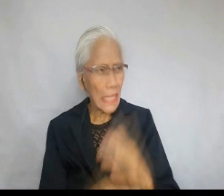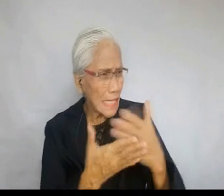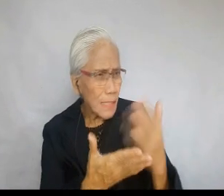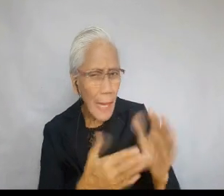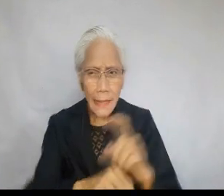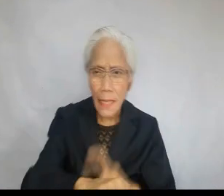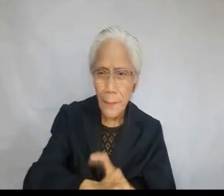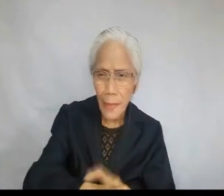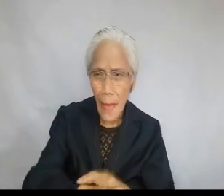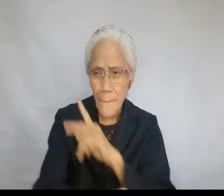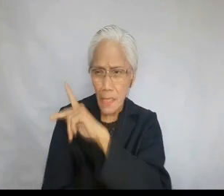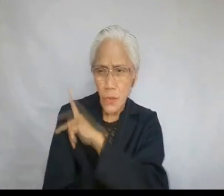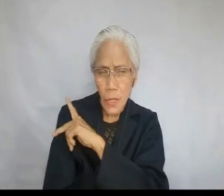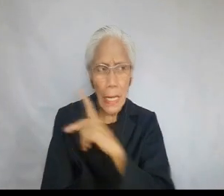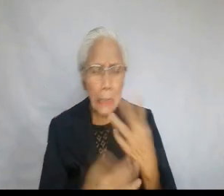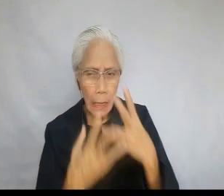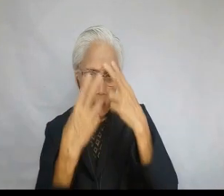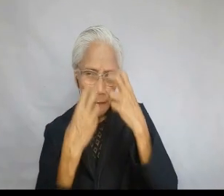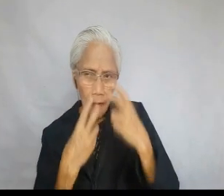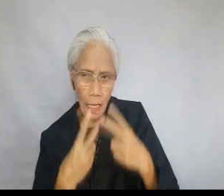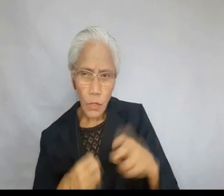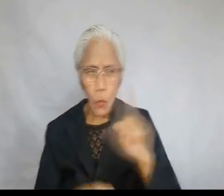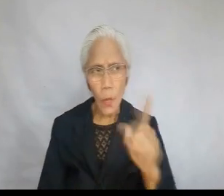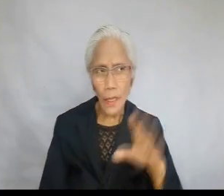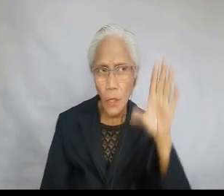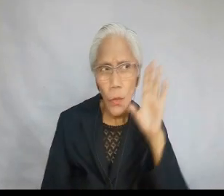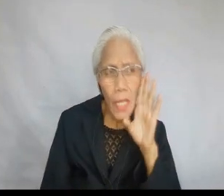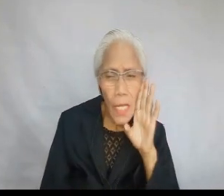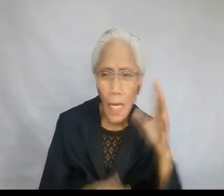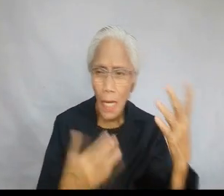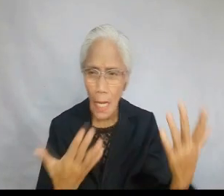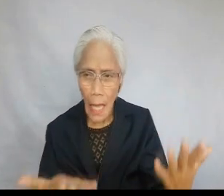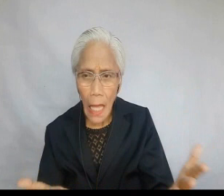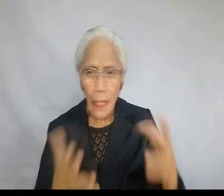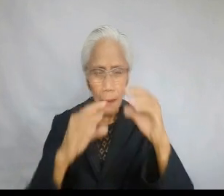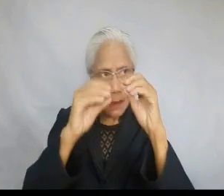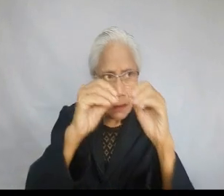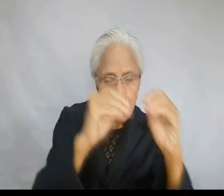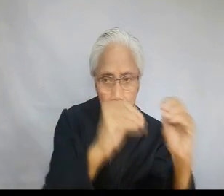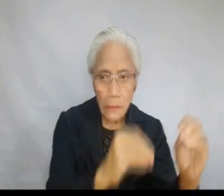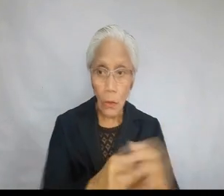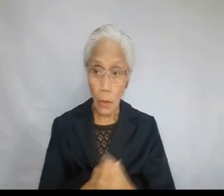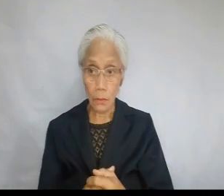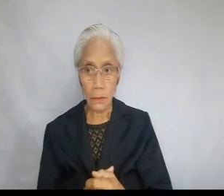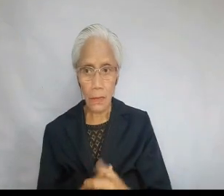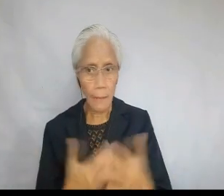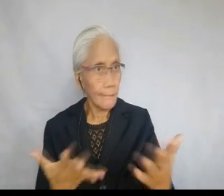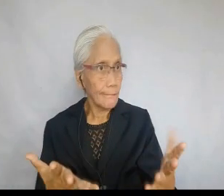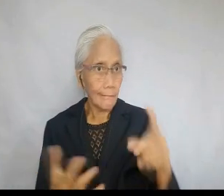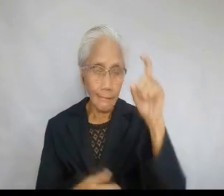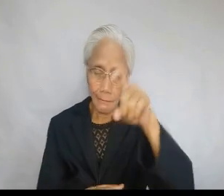time in personal reflection on what you hear being preached and being taught.